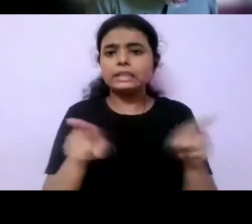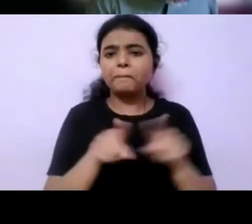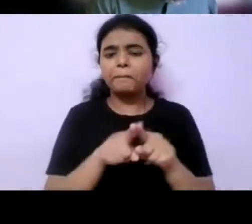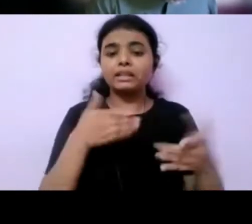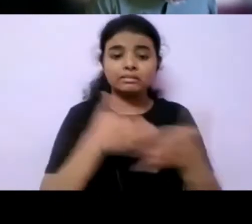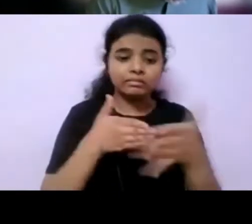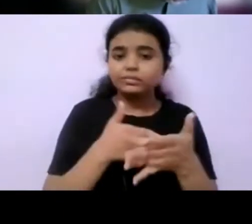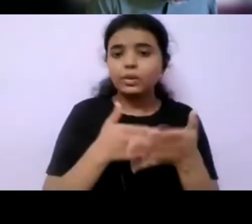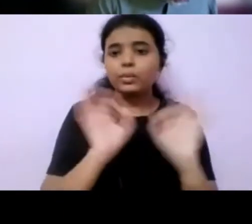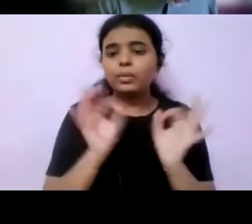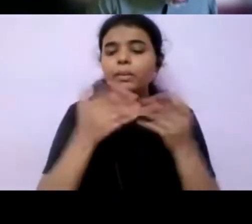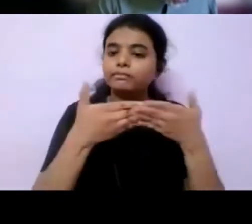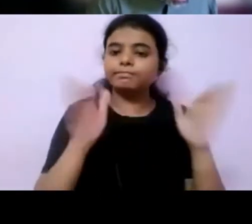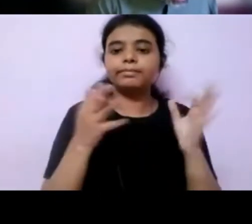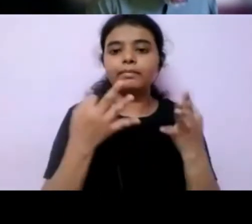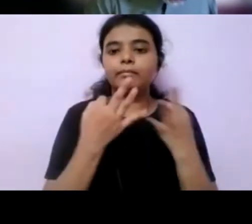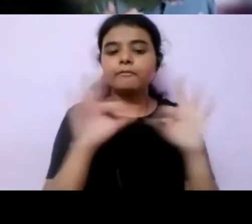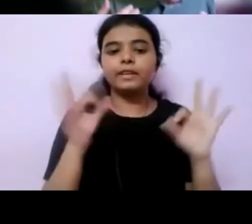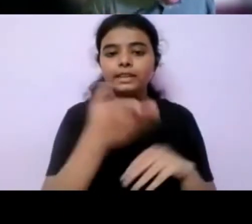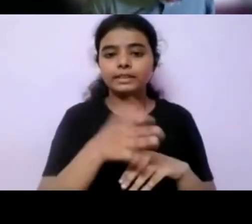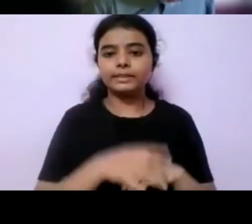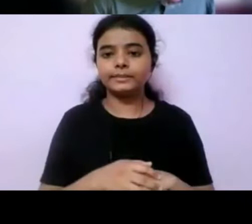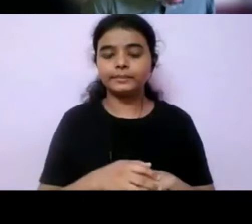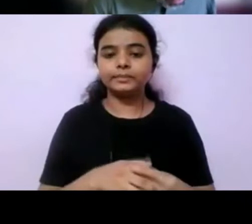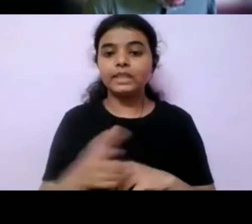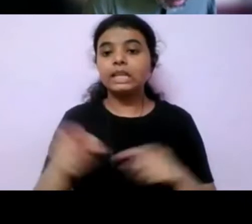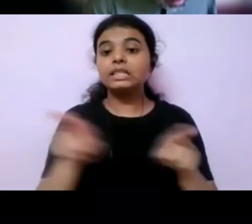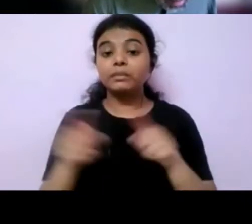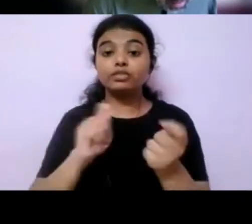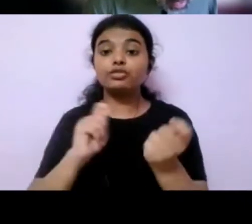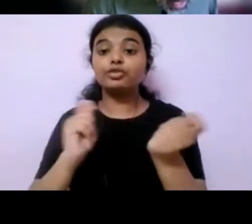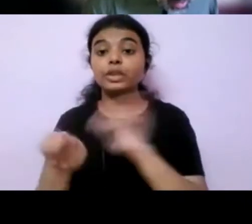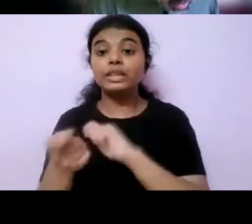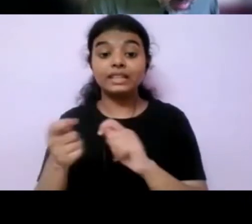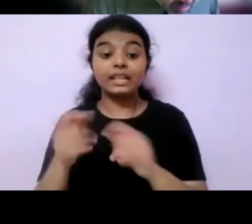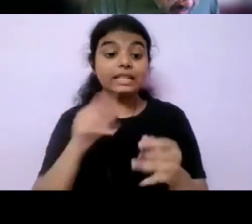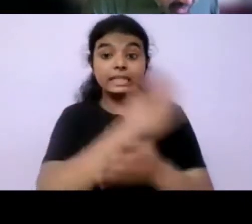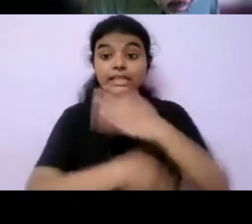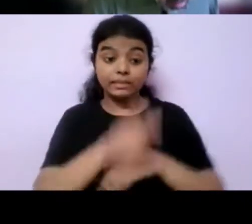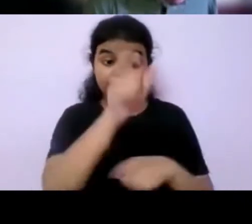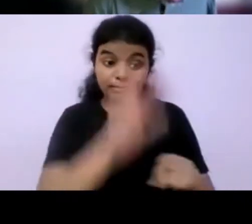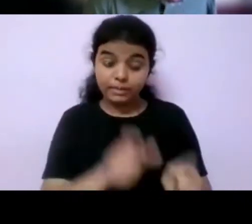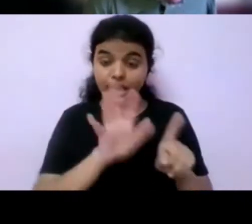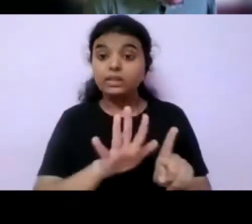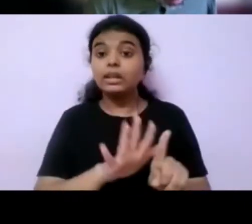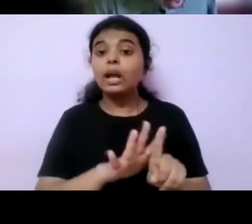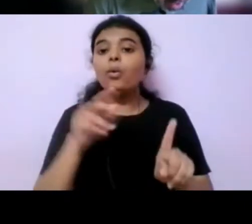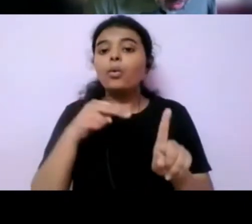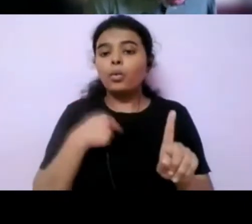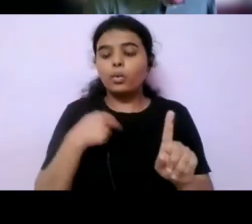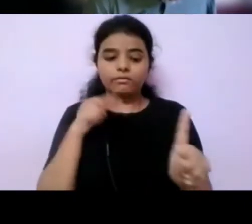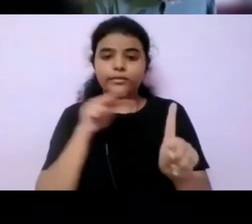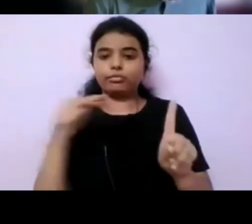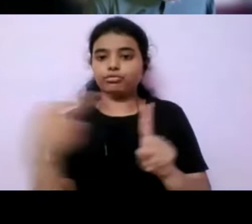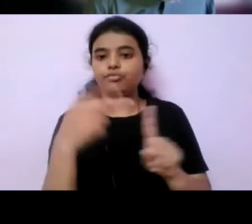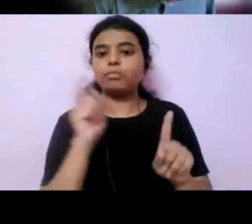the way that disability was represented. It changed the way we looked at it. And I think it's really important to